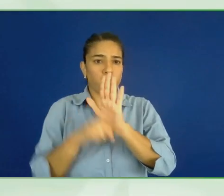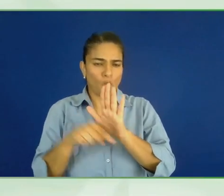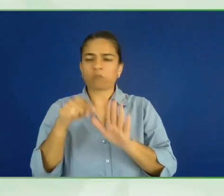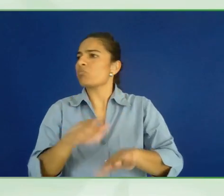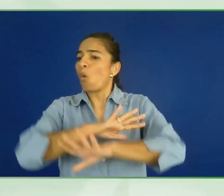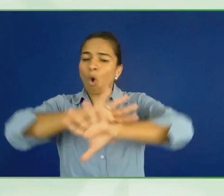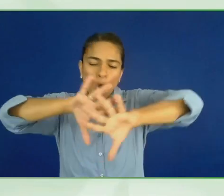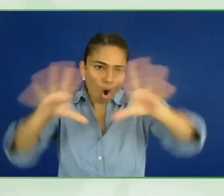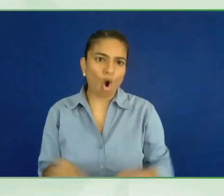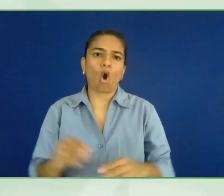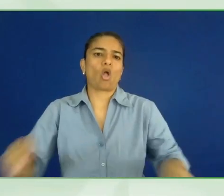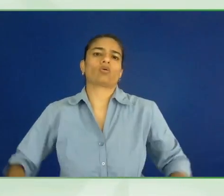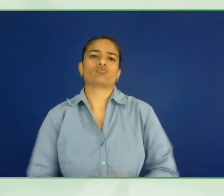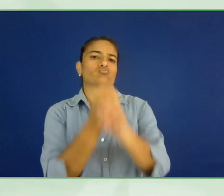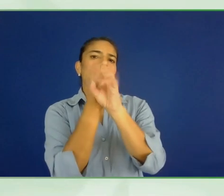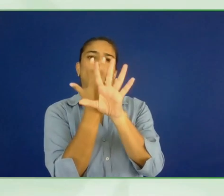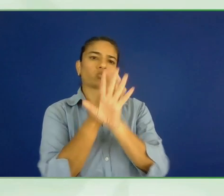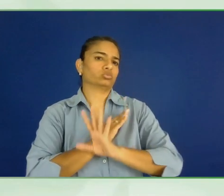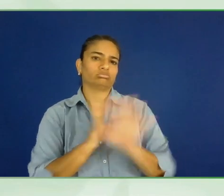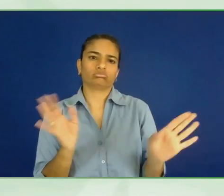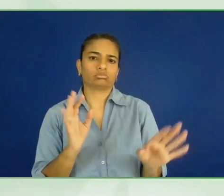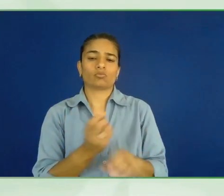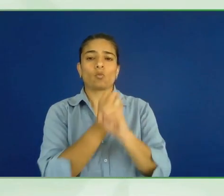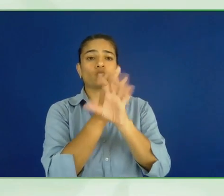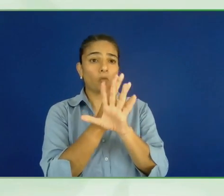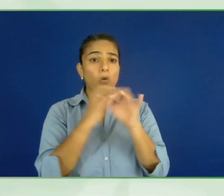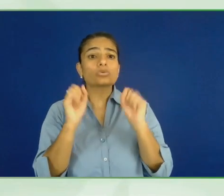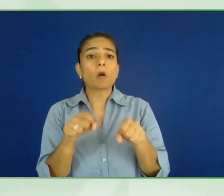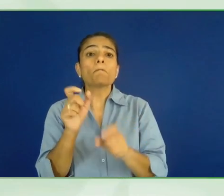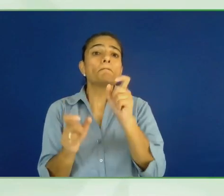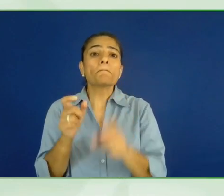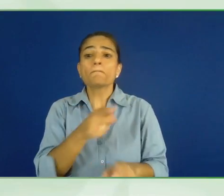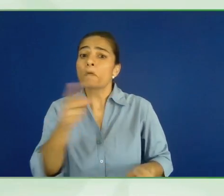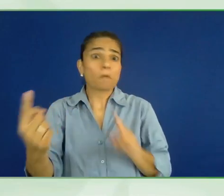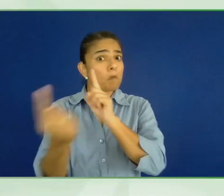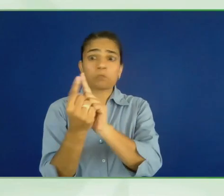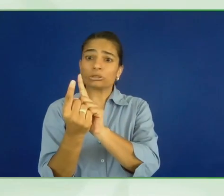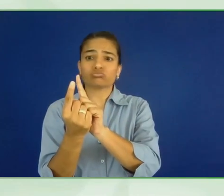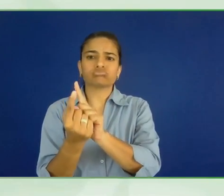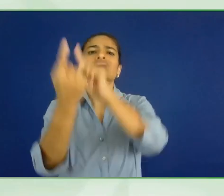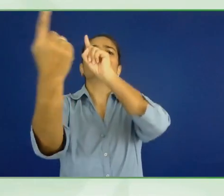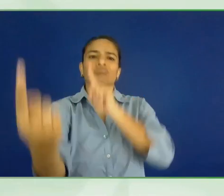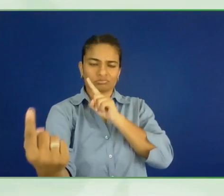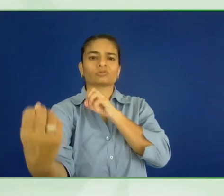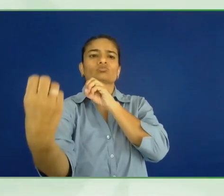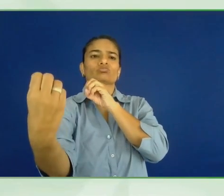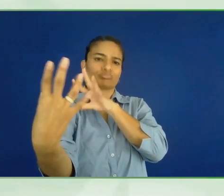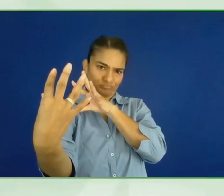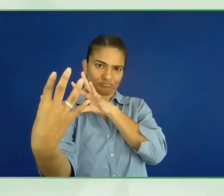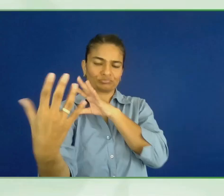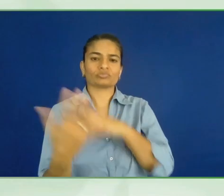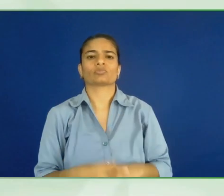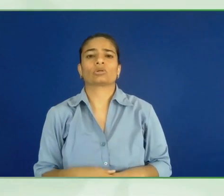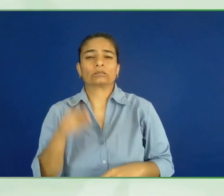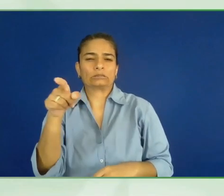new dynamics between people that could not have met otherwise. And this peer helping really gives